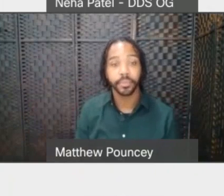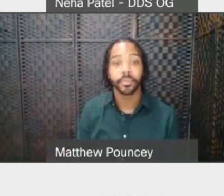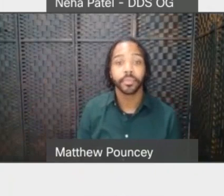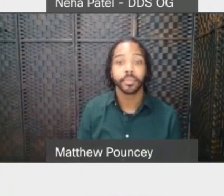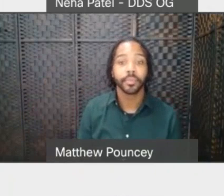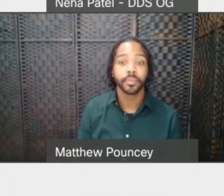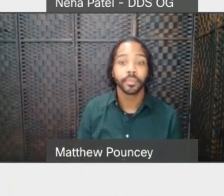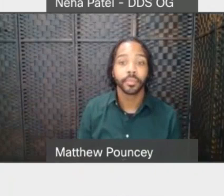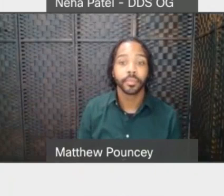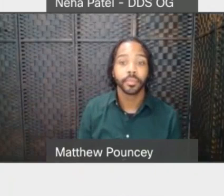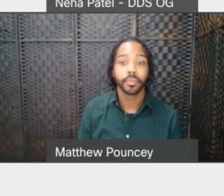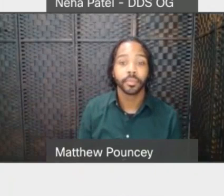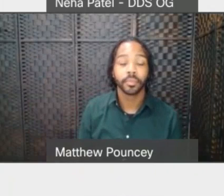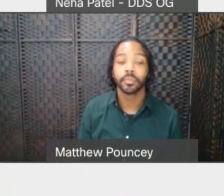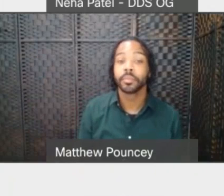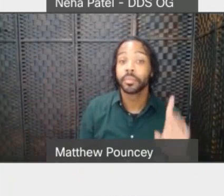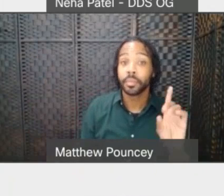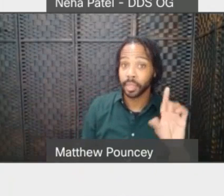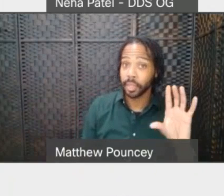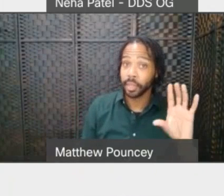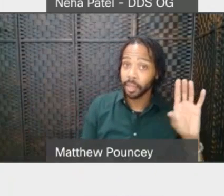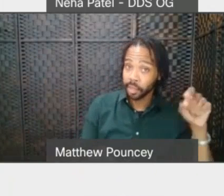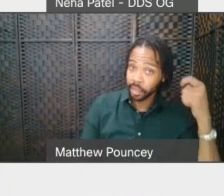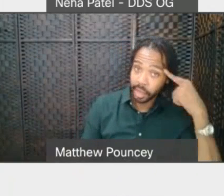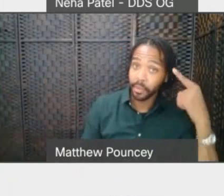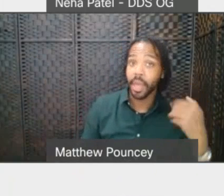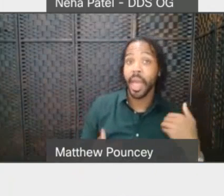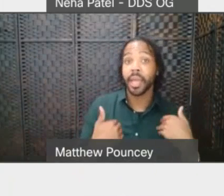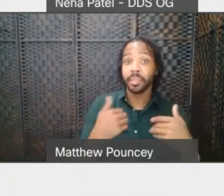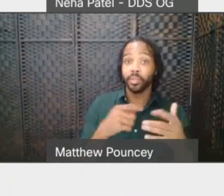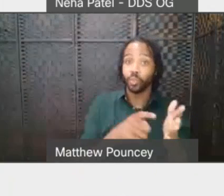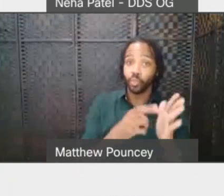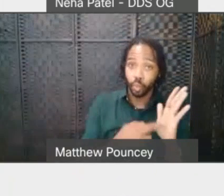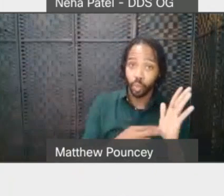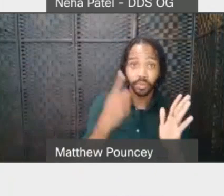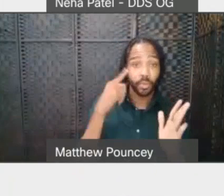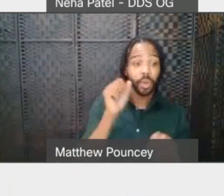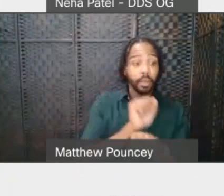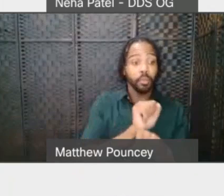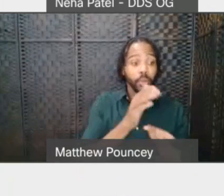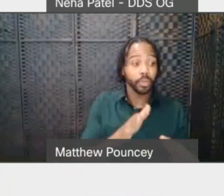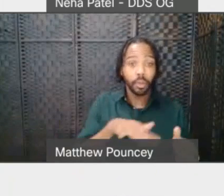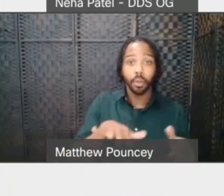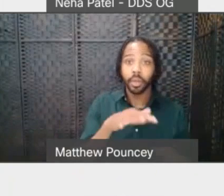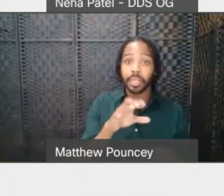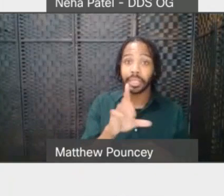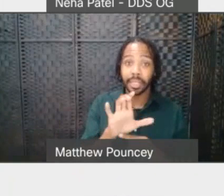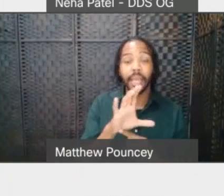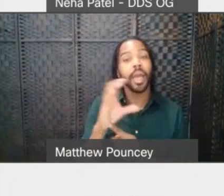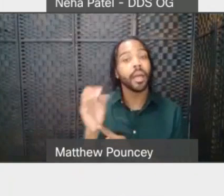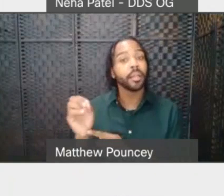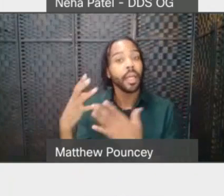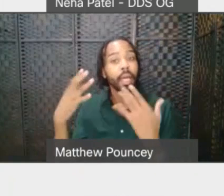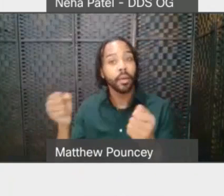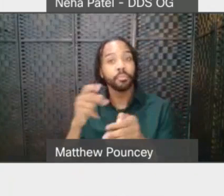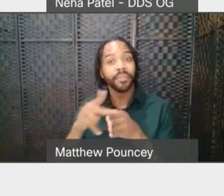The DC government has regulations for employees of DC as well as health professionals who are